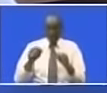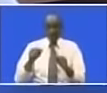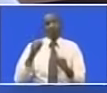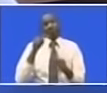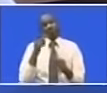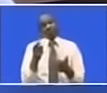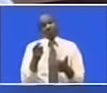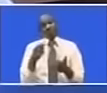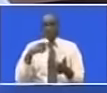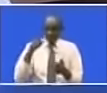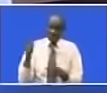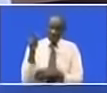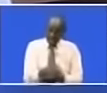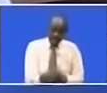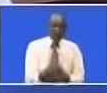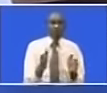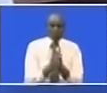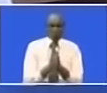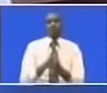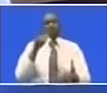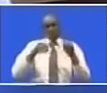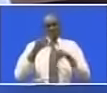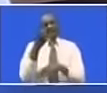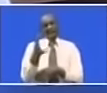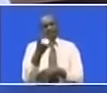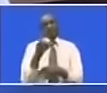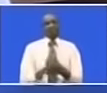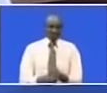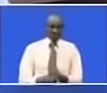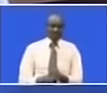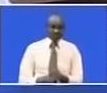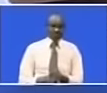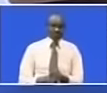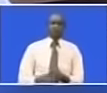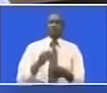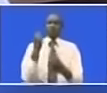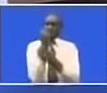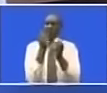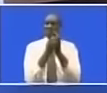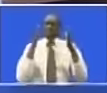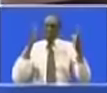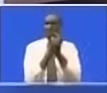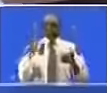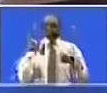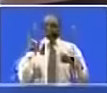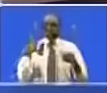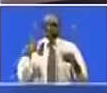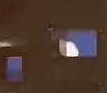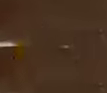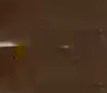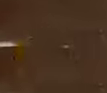sniff at or shake a stick at in the biggest country in East Africa, geographically and by population.